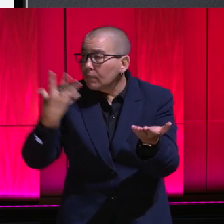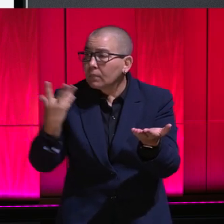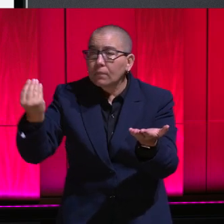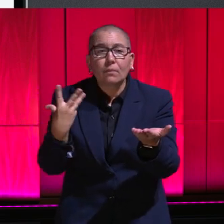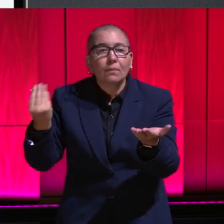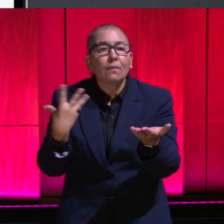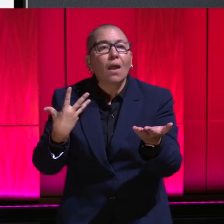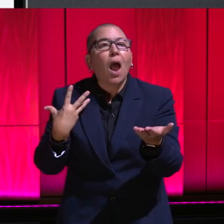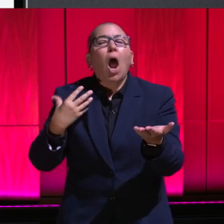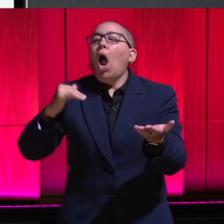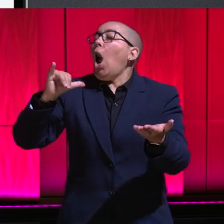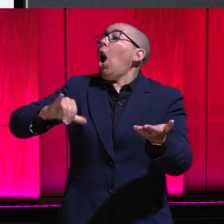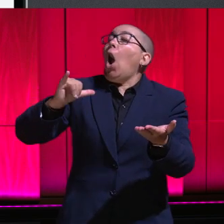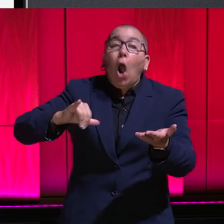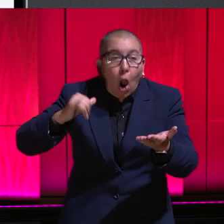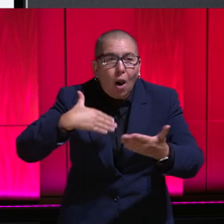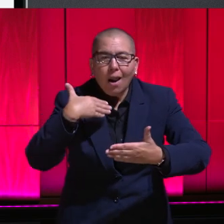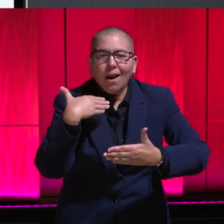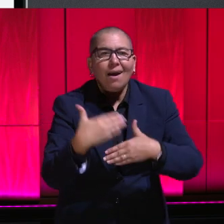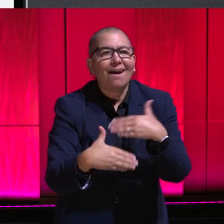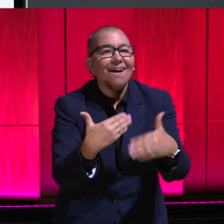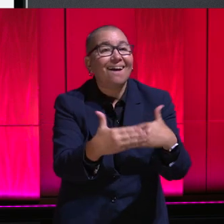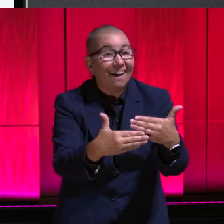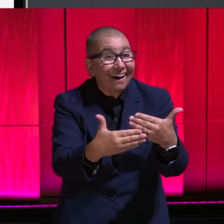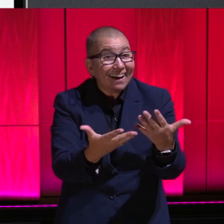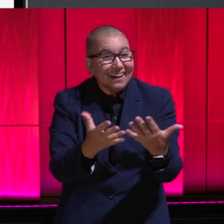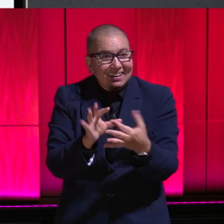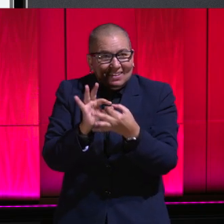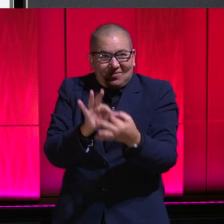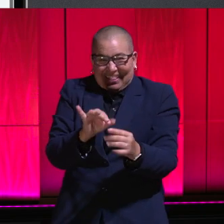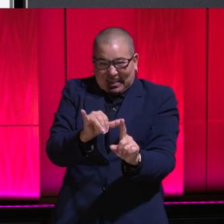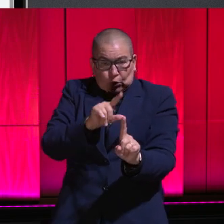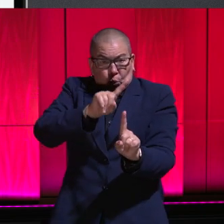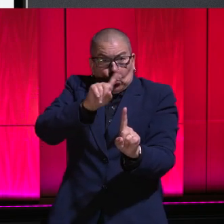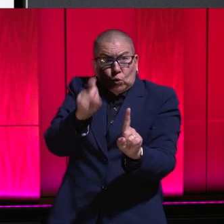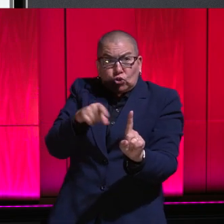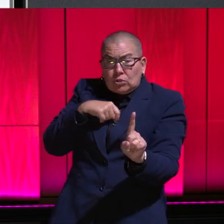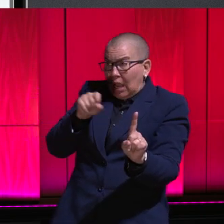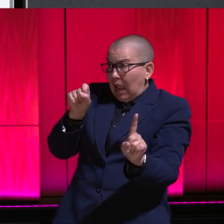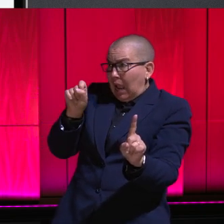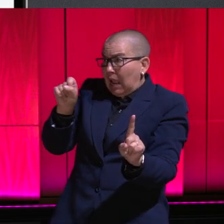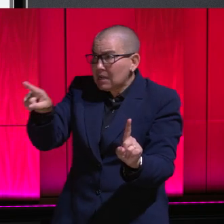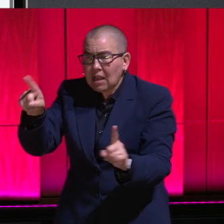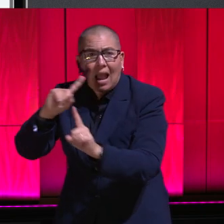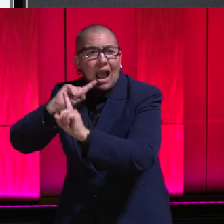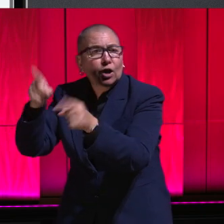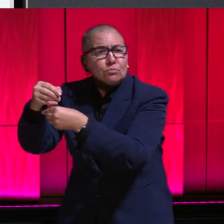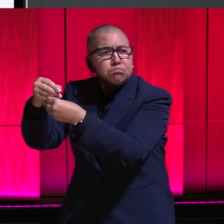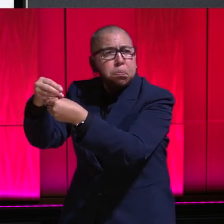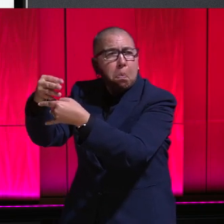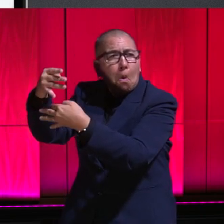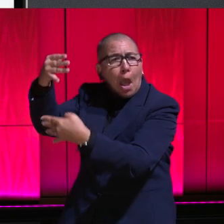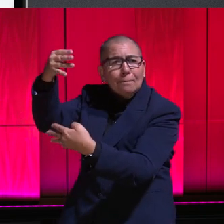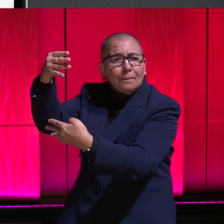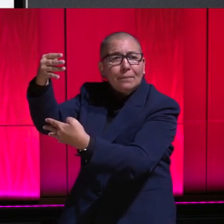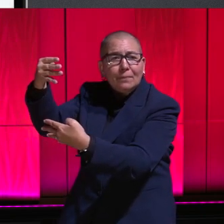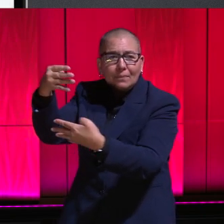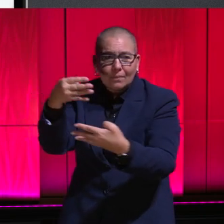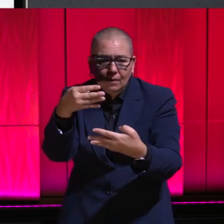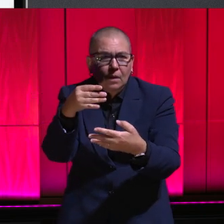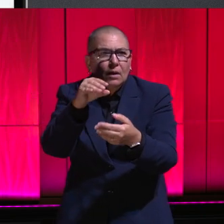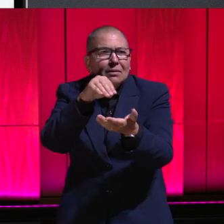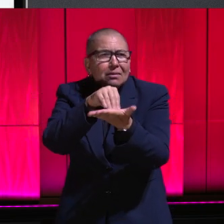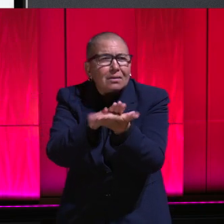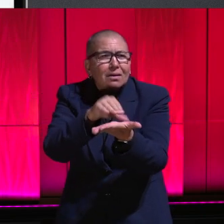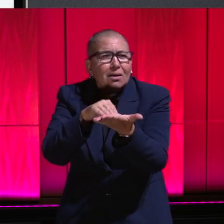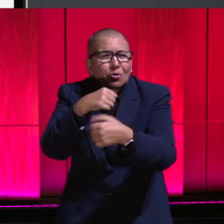relevant information based on that knowledge base of training documentation, product documentation, sage wisdom